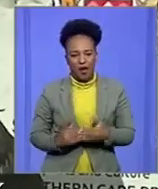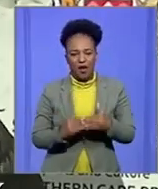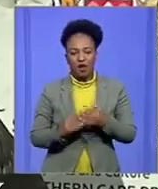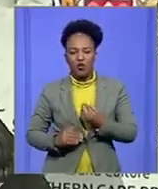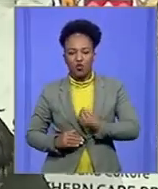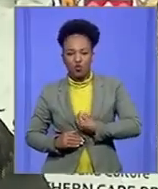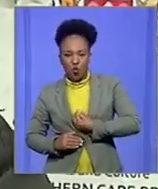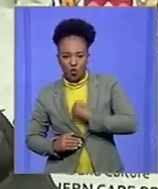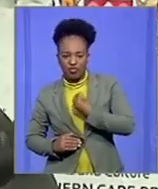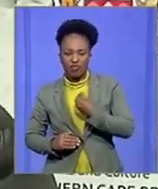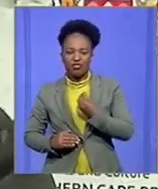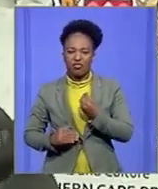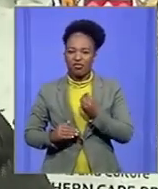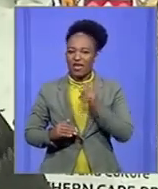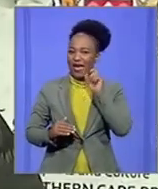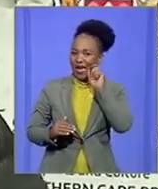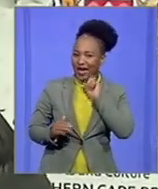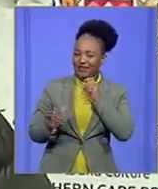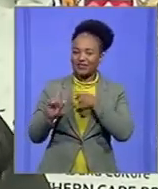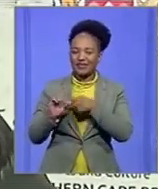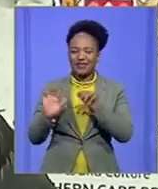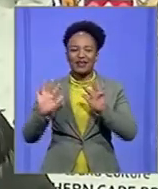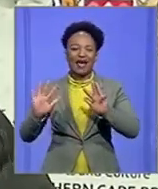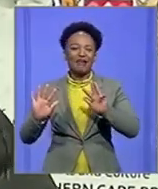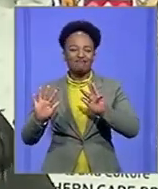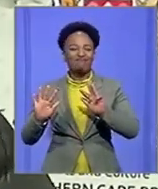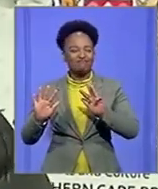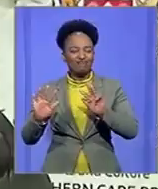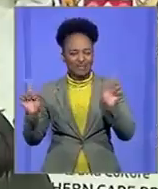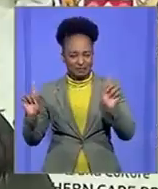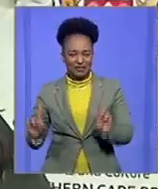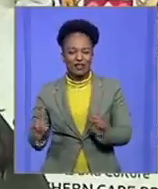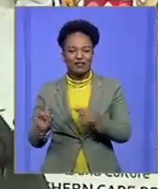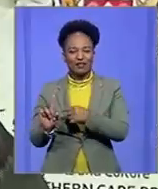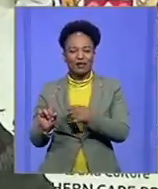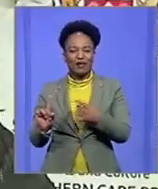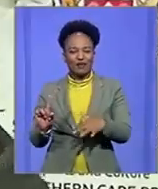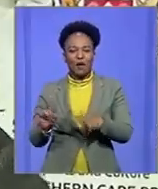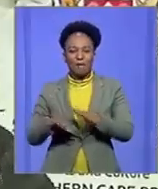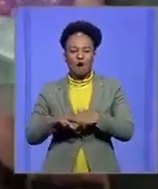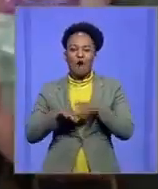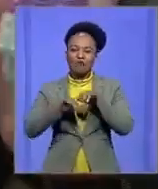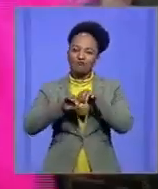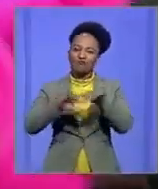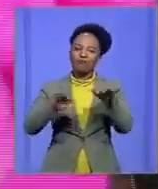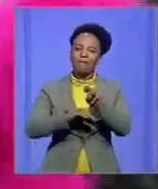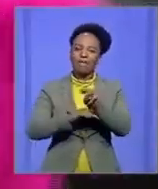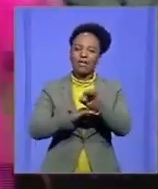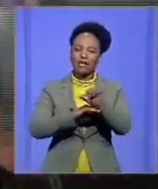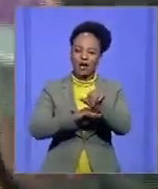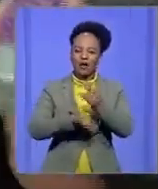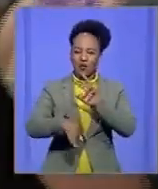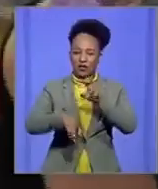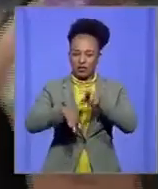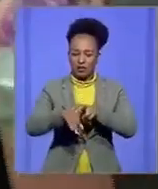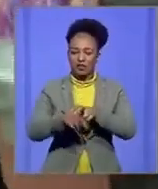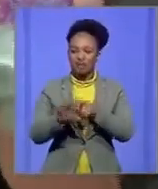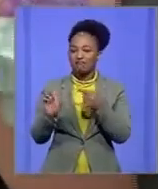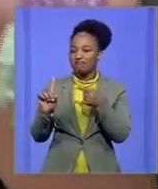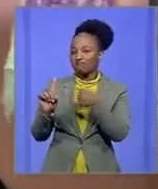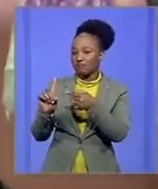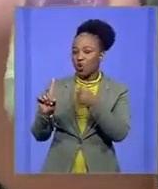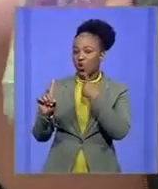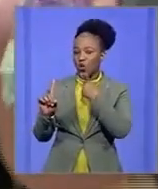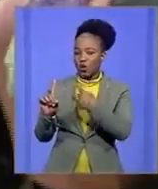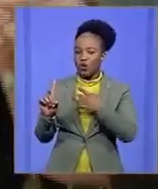especially in Naine. This message must go out so that we can have more Mias. Bogen ore o batla